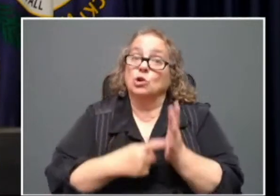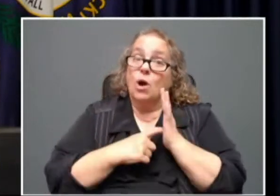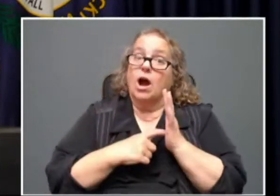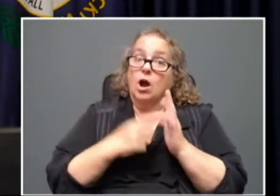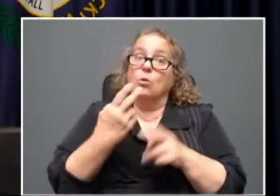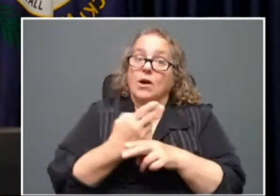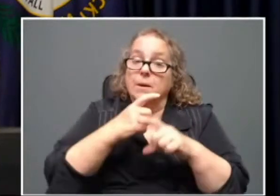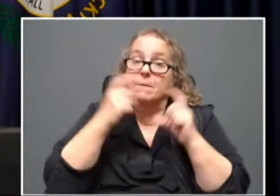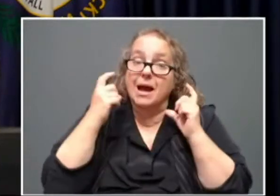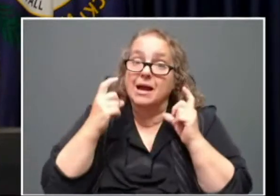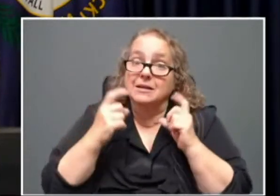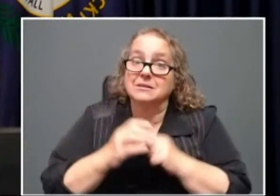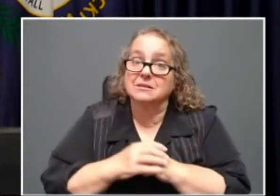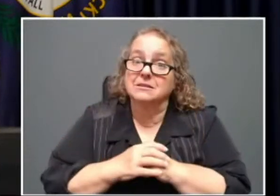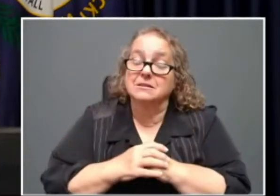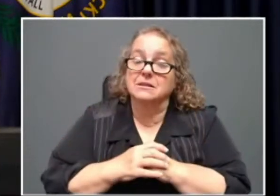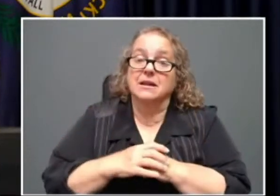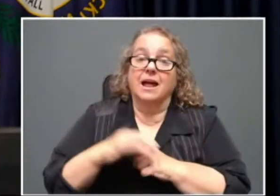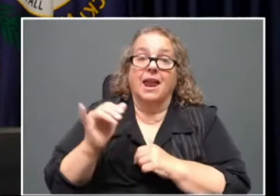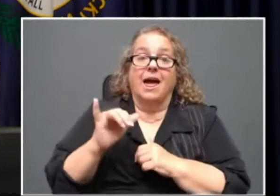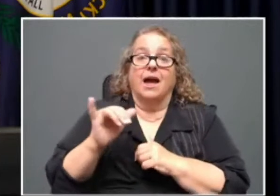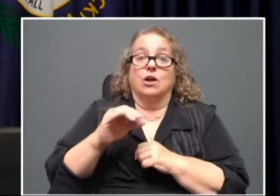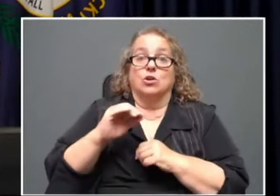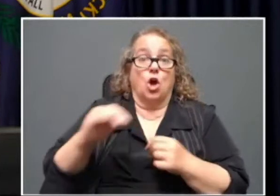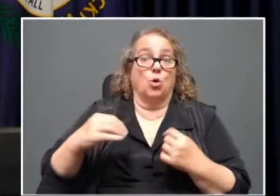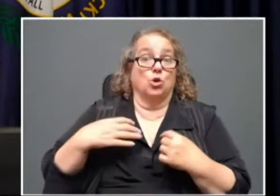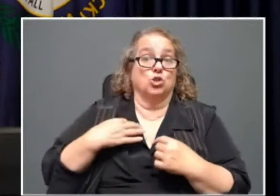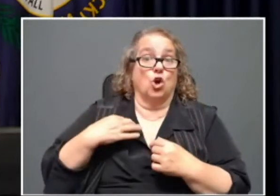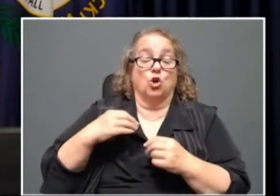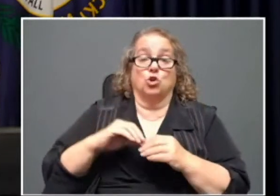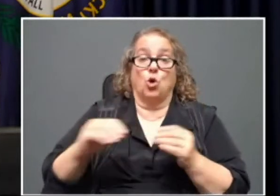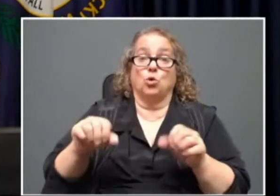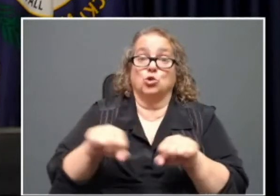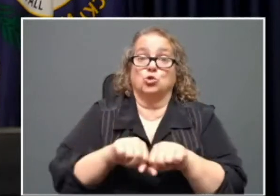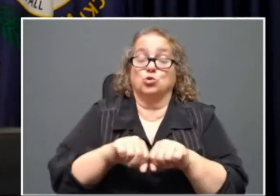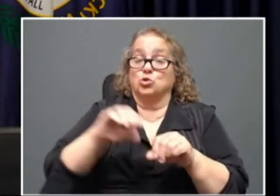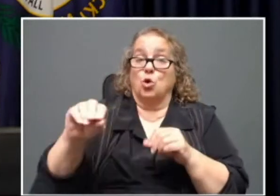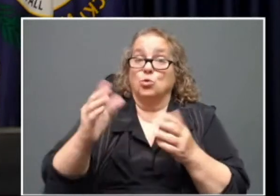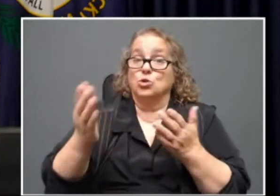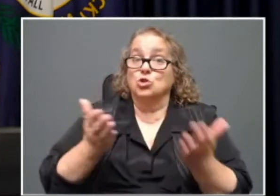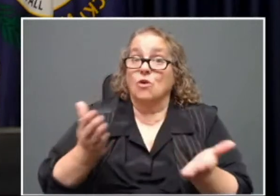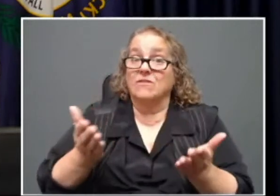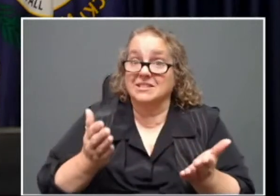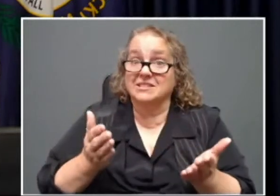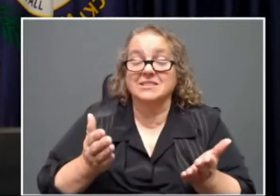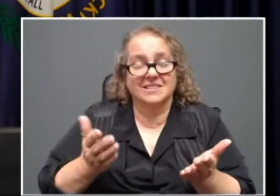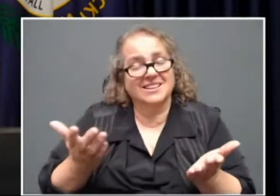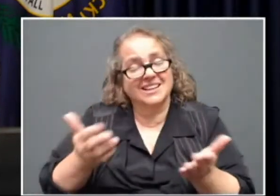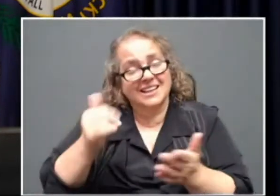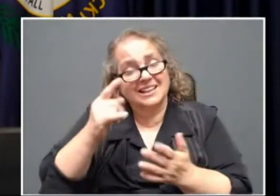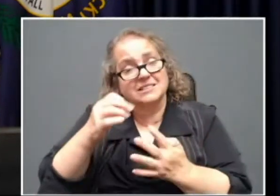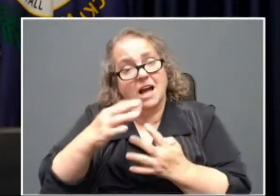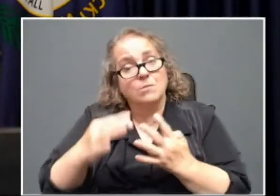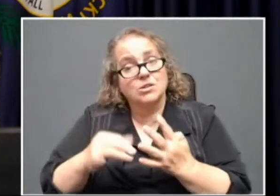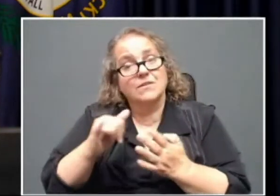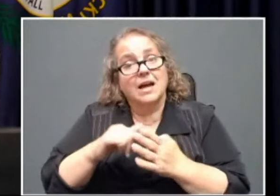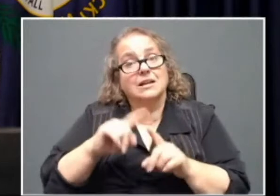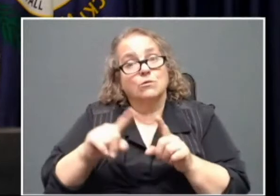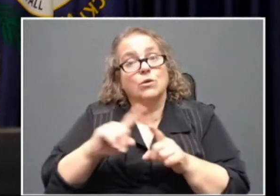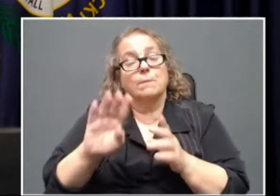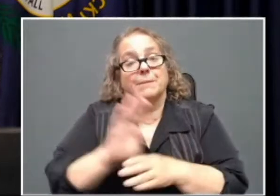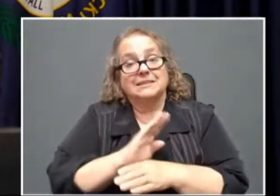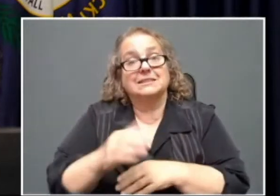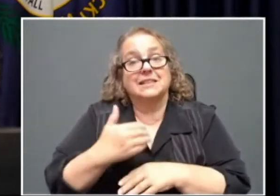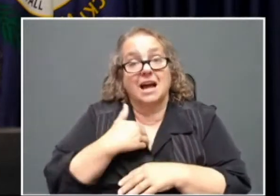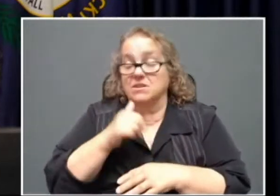remember we talk about no shirt, no shoes, no service. This ought to be the option that different businesses have. Now, does it mean you walk